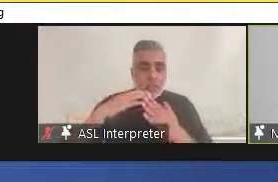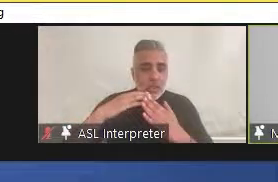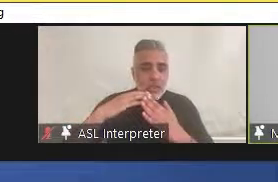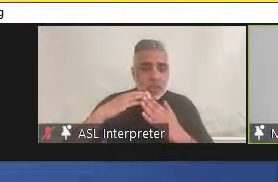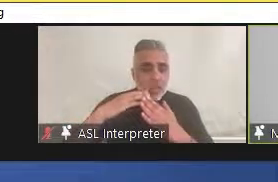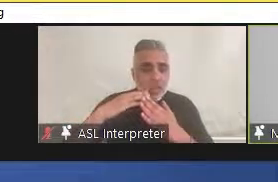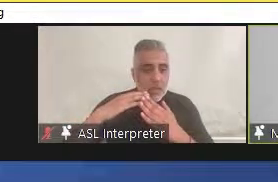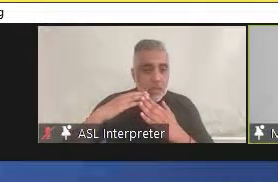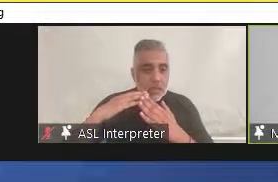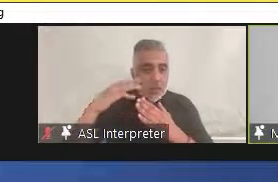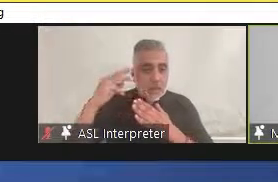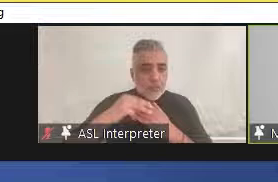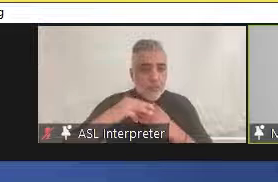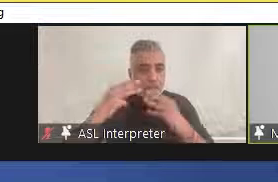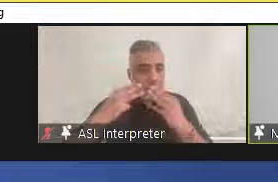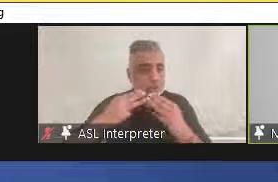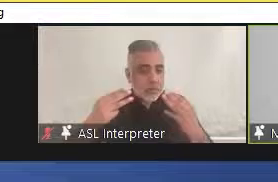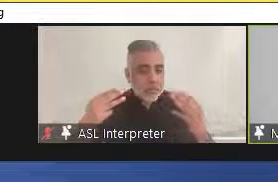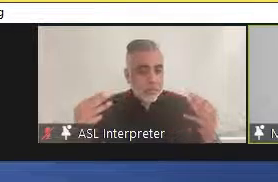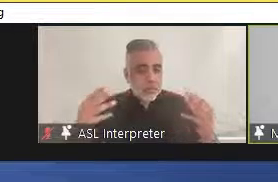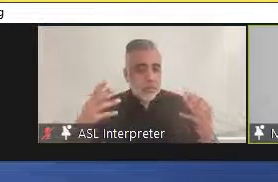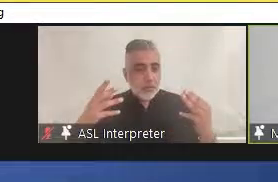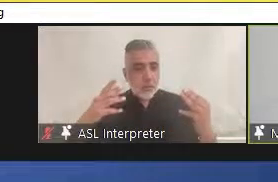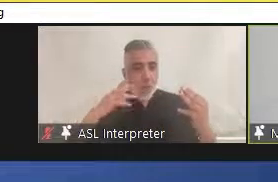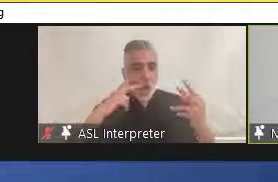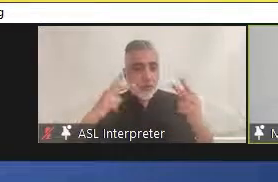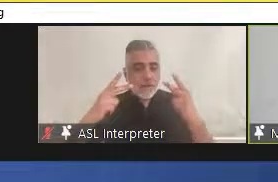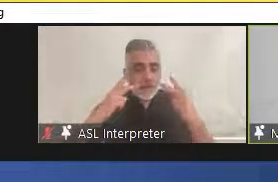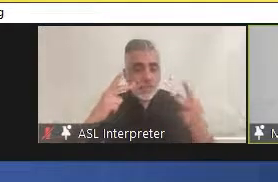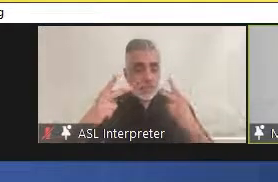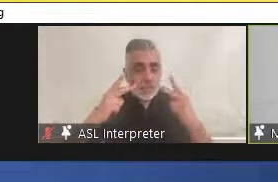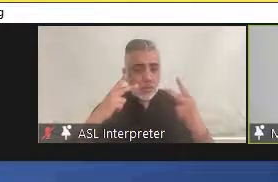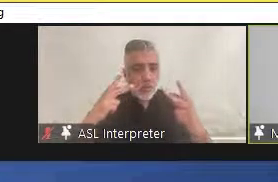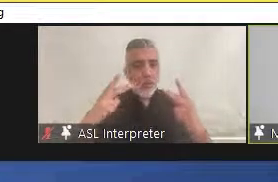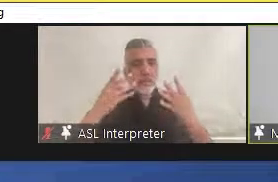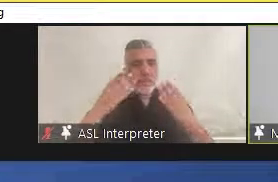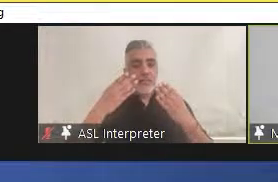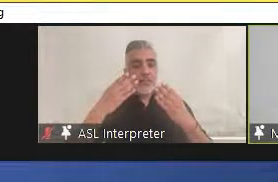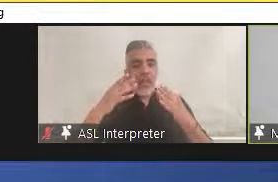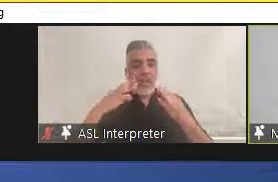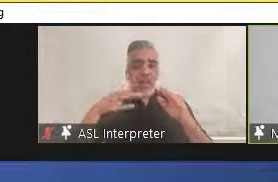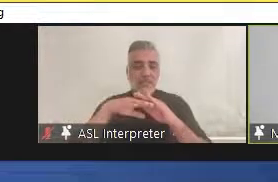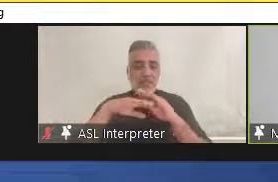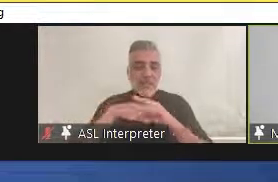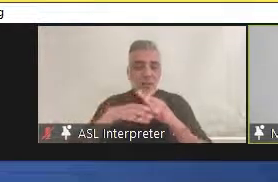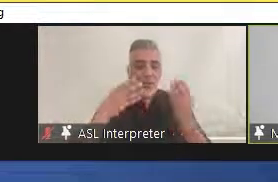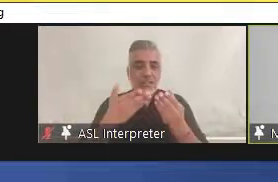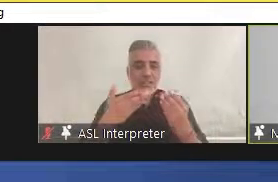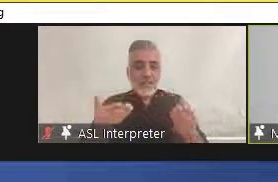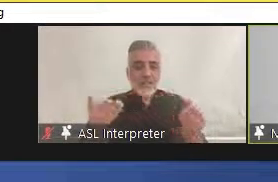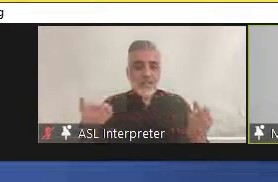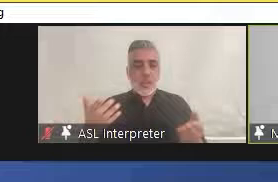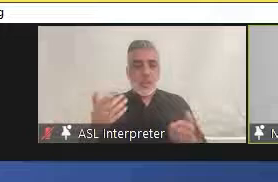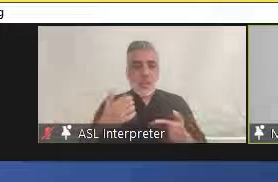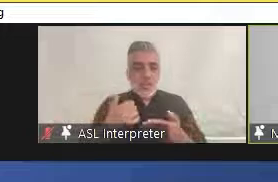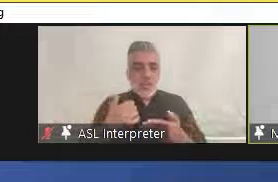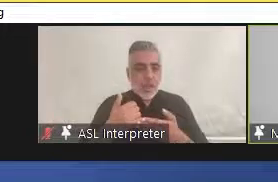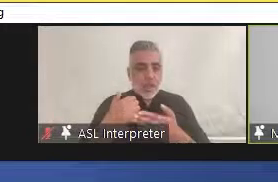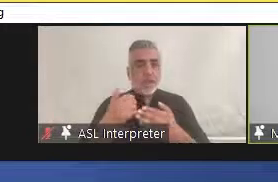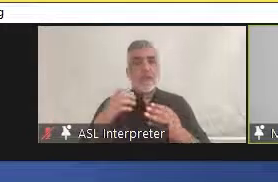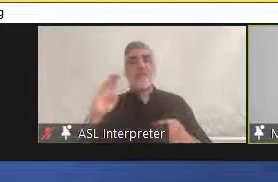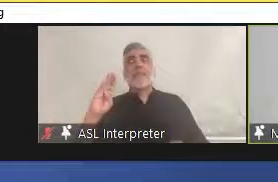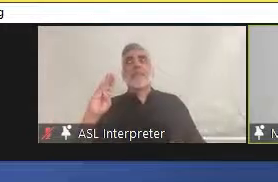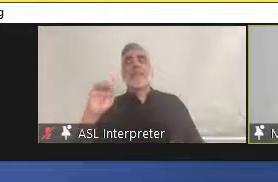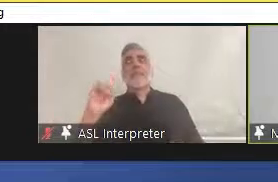reading materials and the digital devices are making. And you know, Bangladesh also a